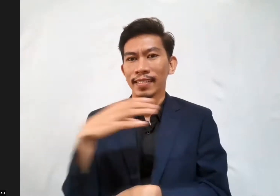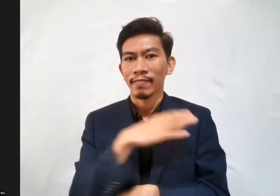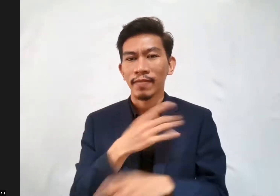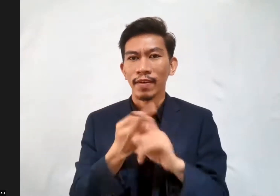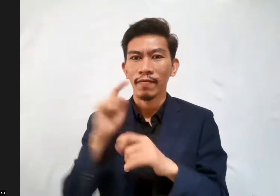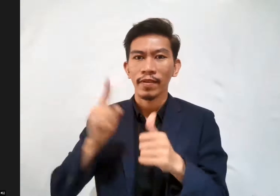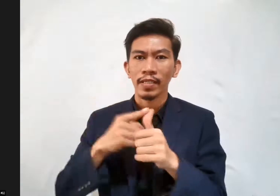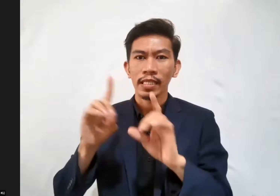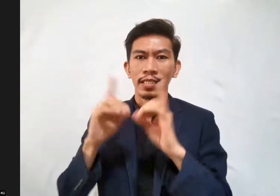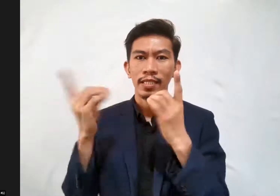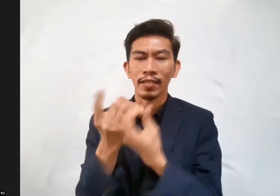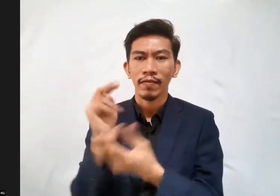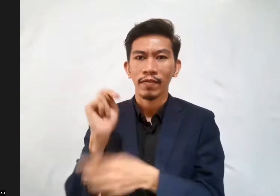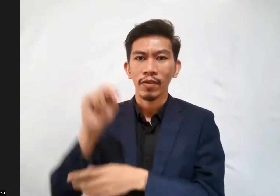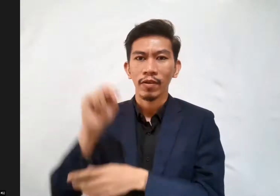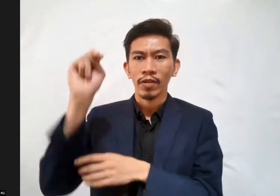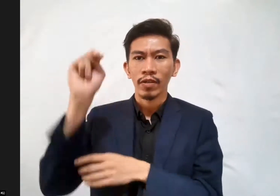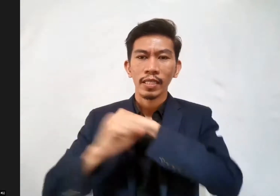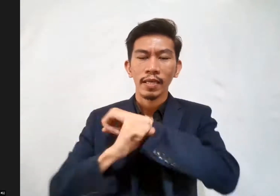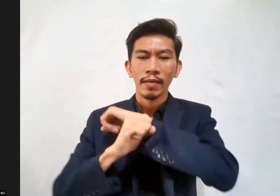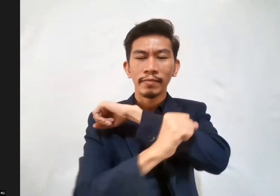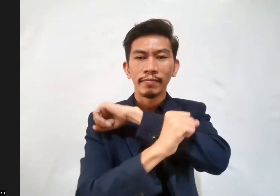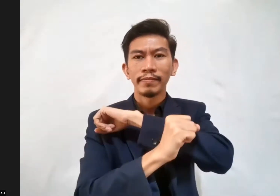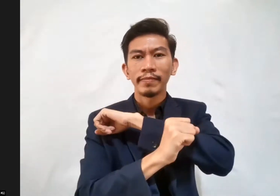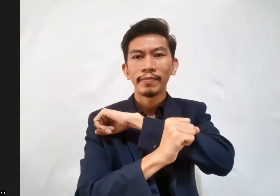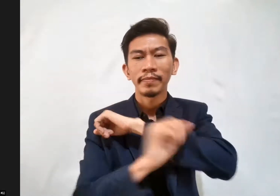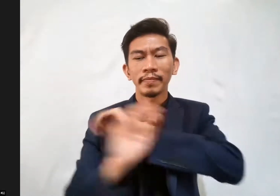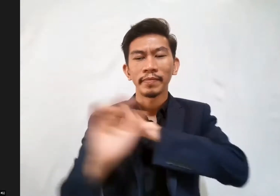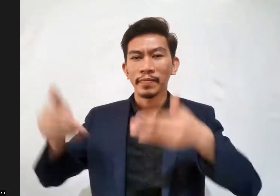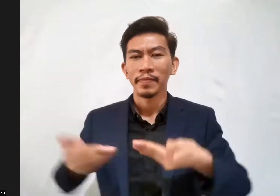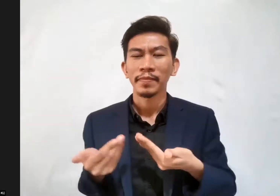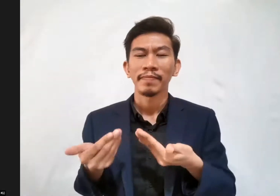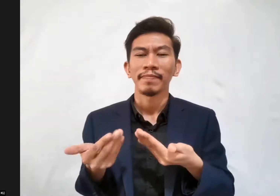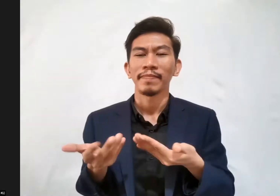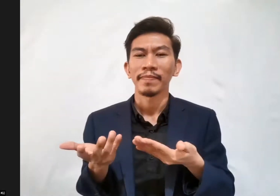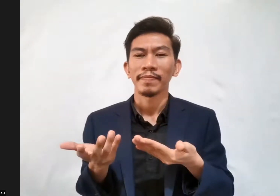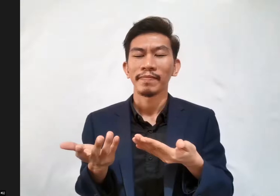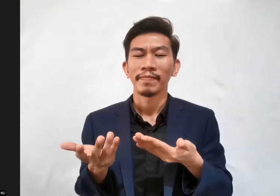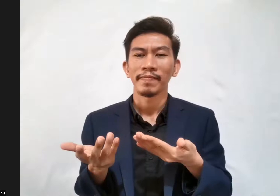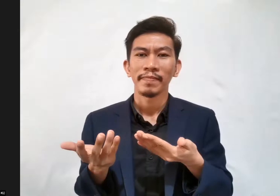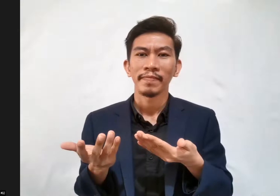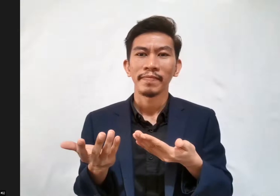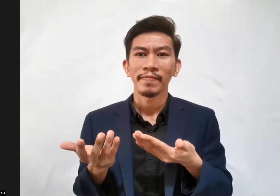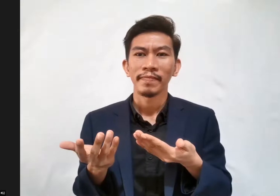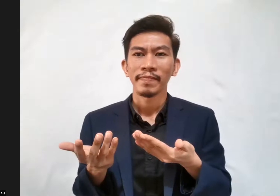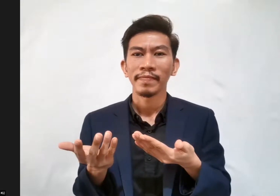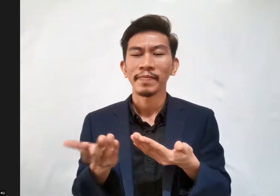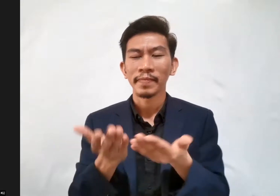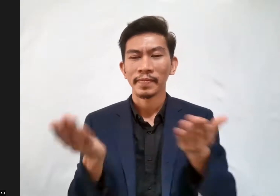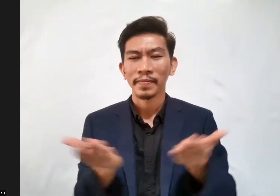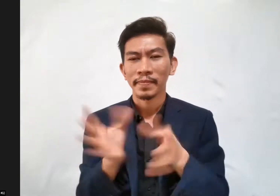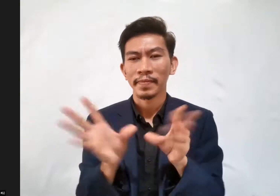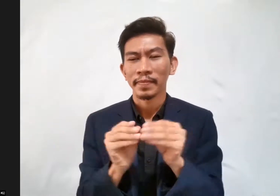District of Northern Samar. I'd like to welcome here in our